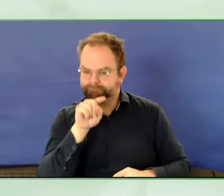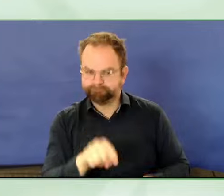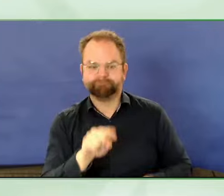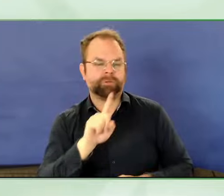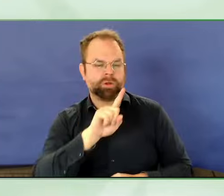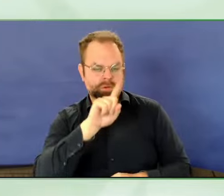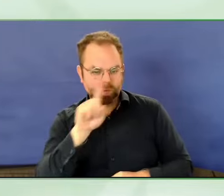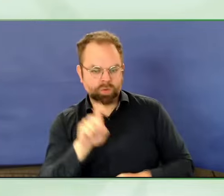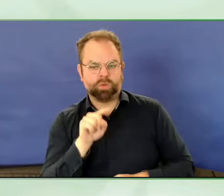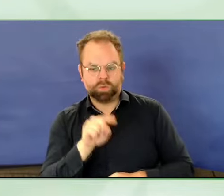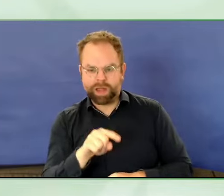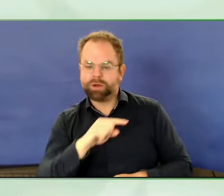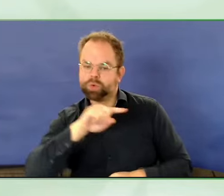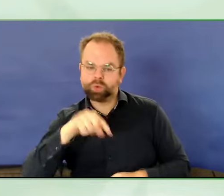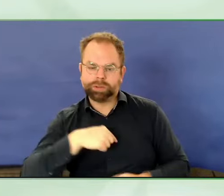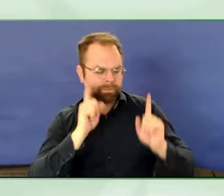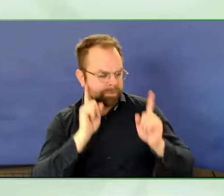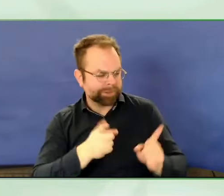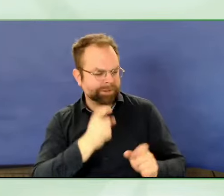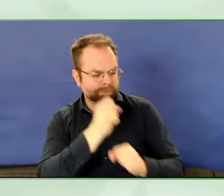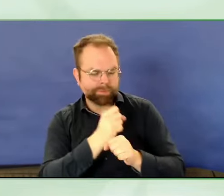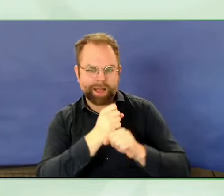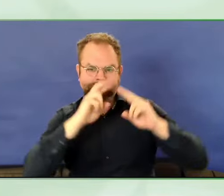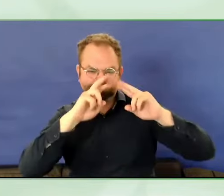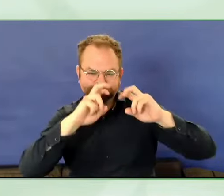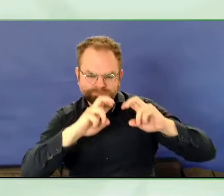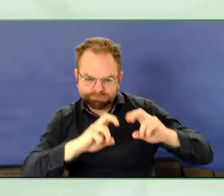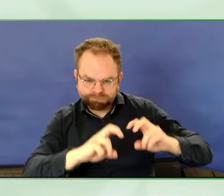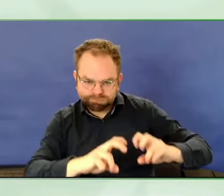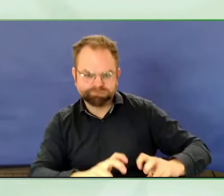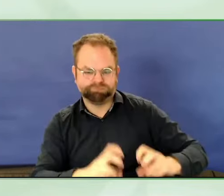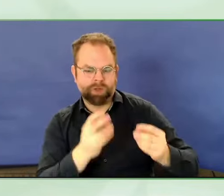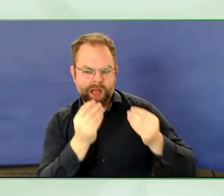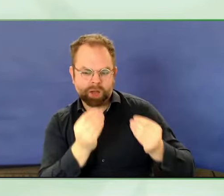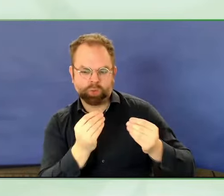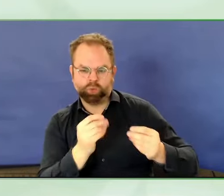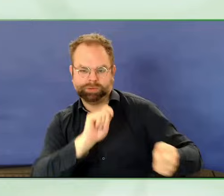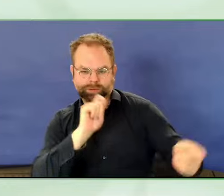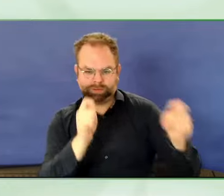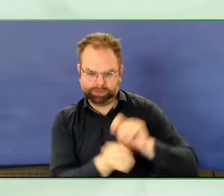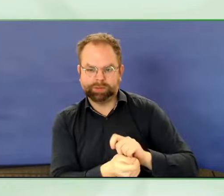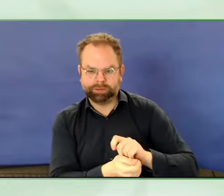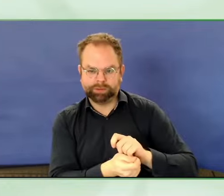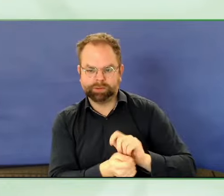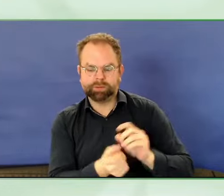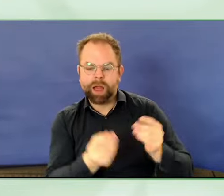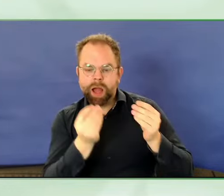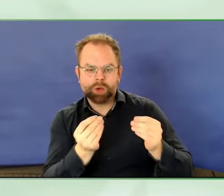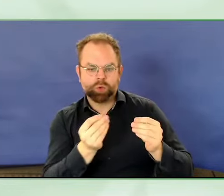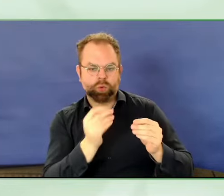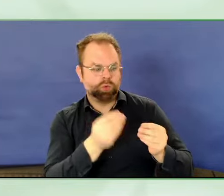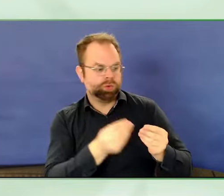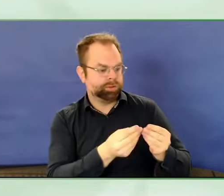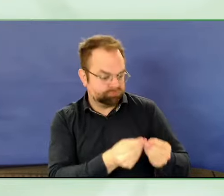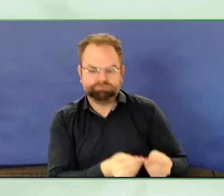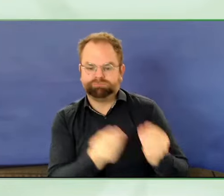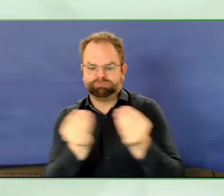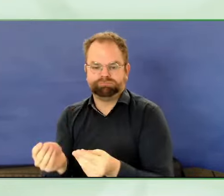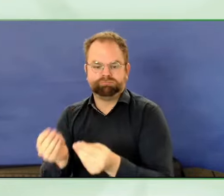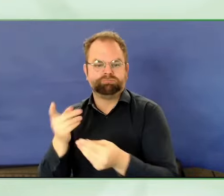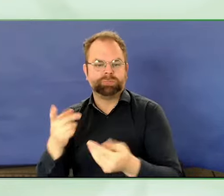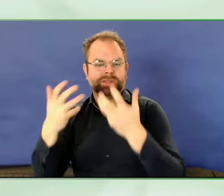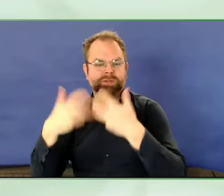the ways of producing, for example, products, and also campaignings. And I